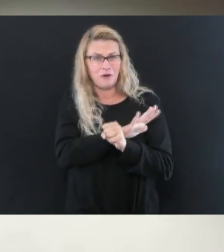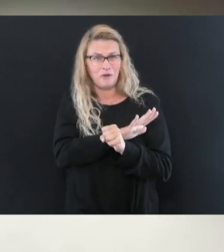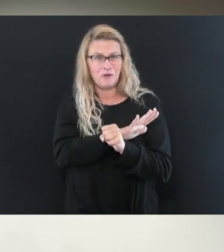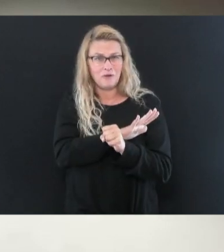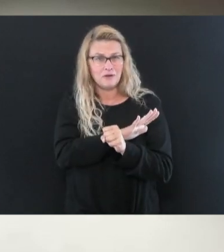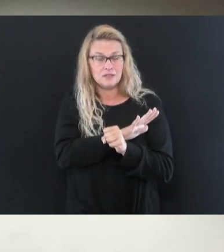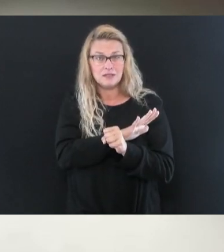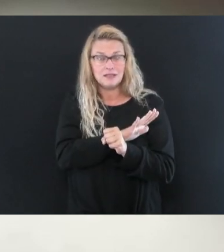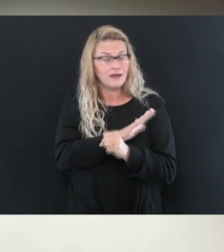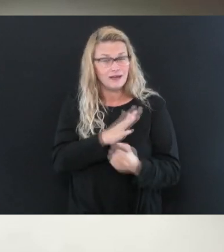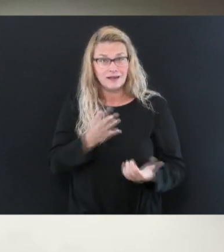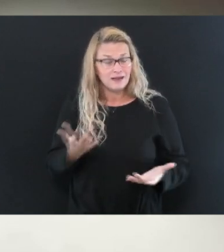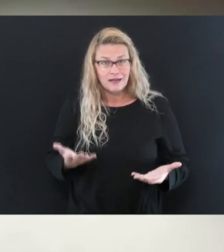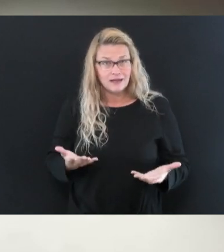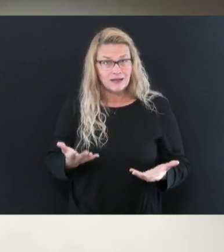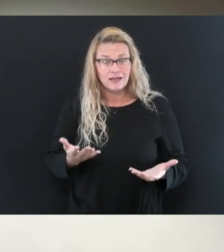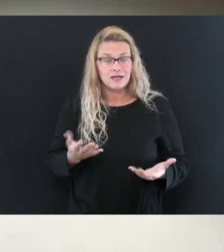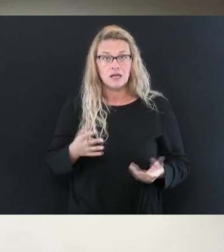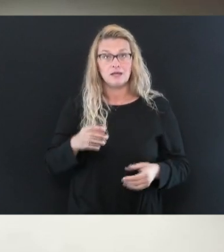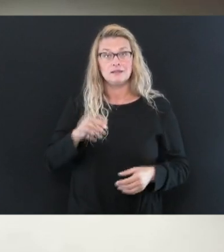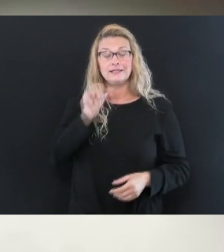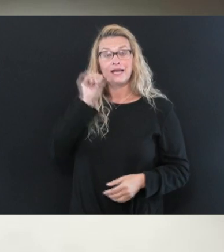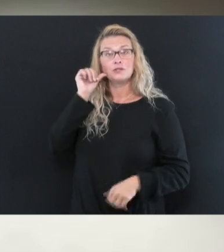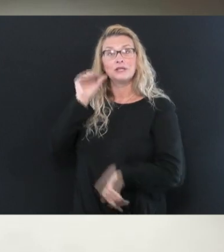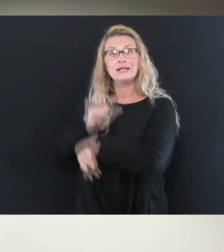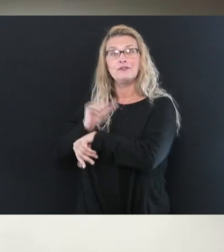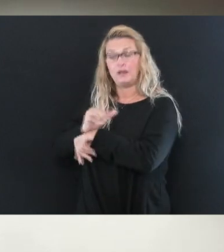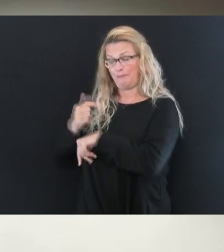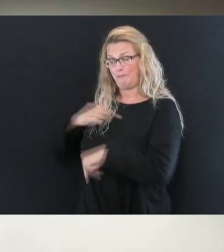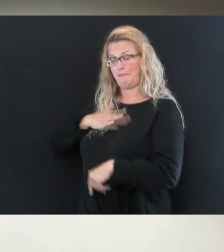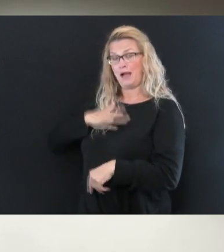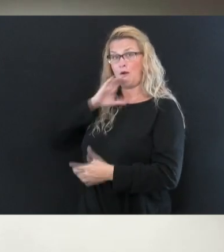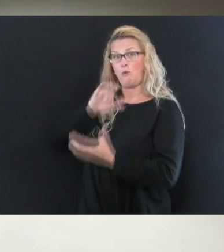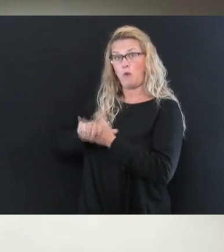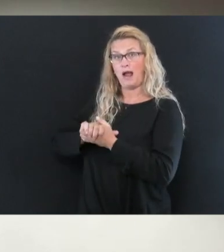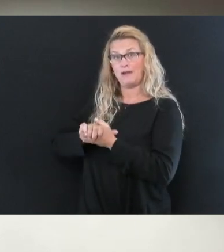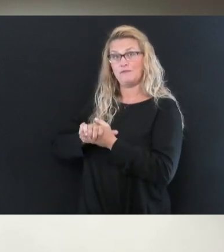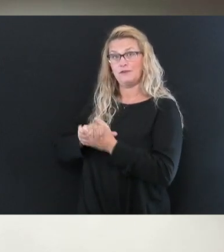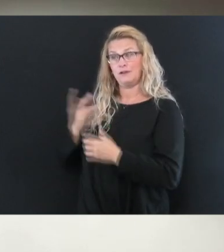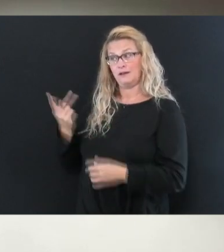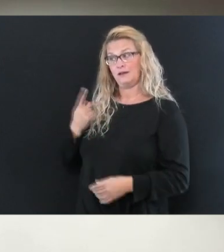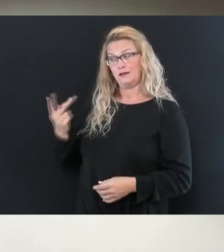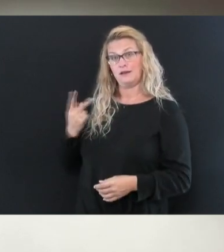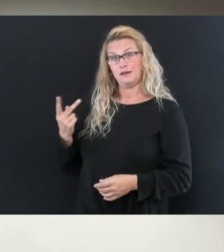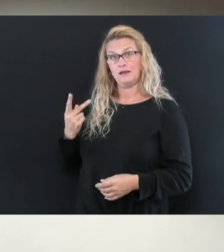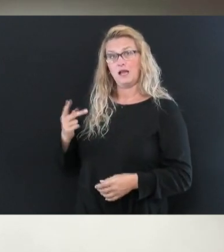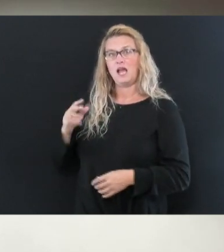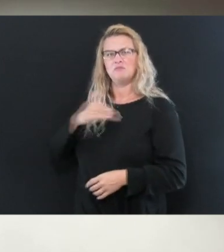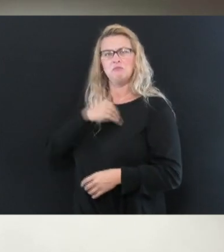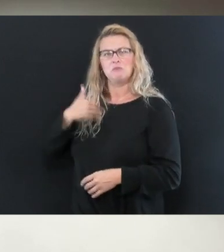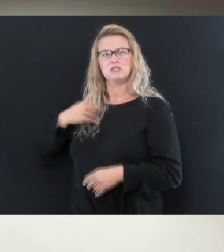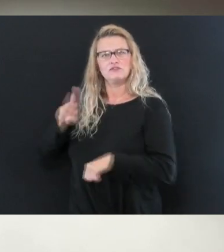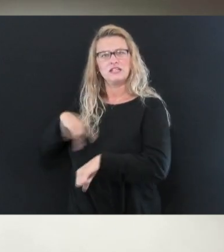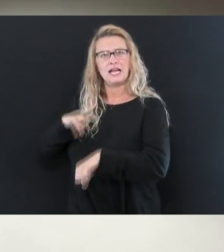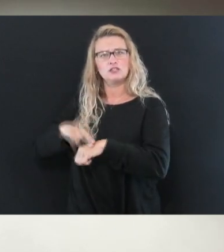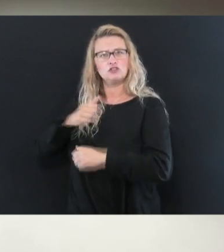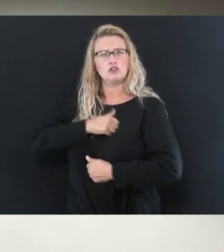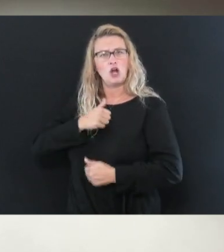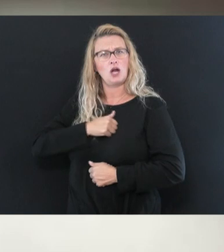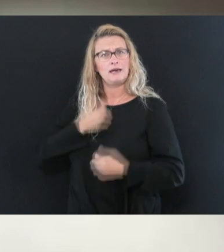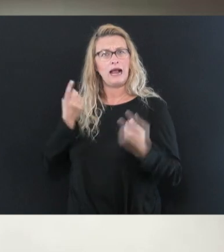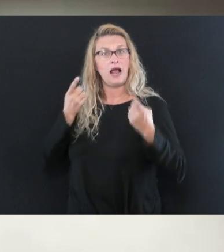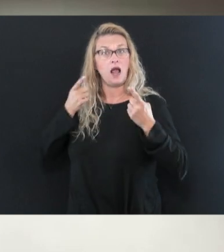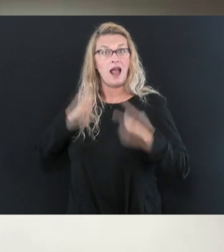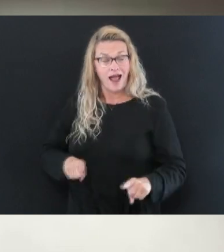yesterday evening, my wife and I and the members of the West Virginia National Guard experienced this up close